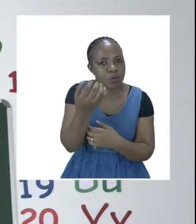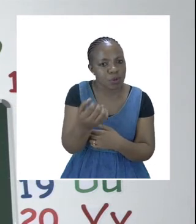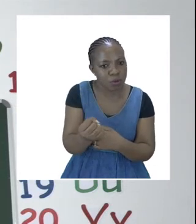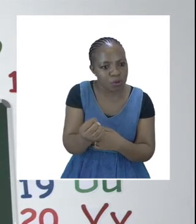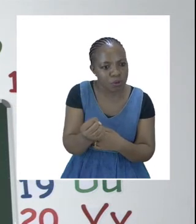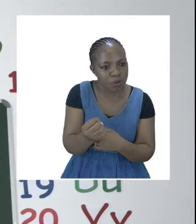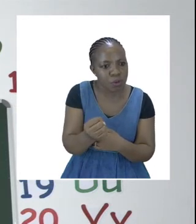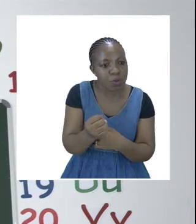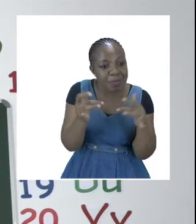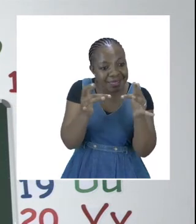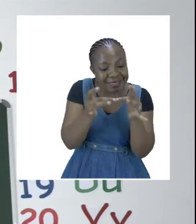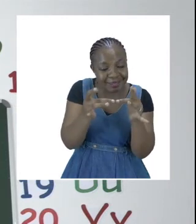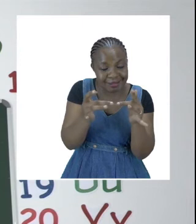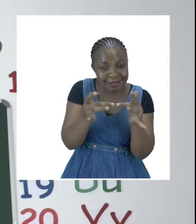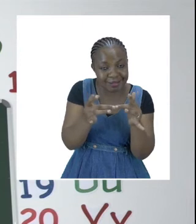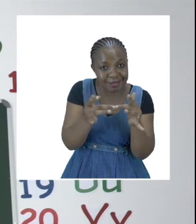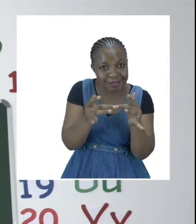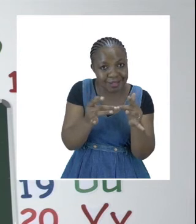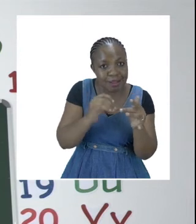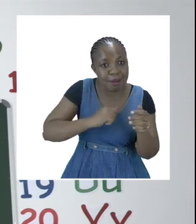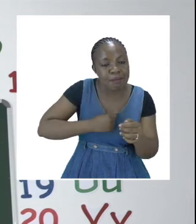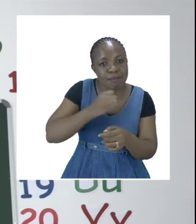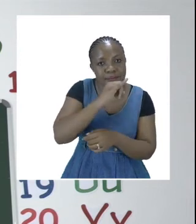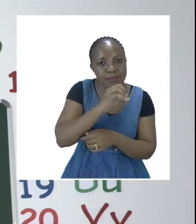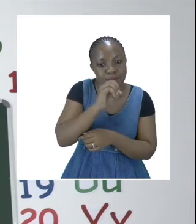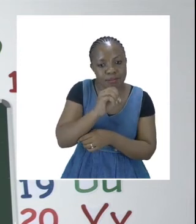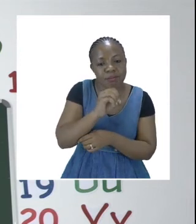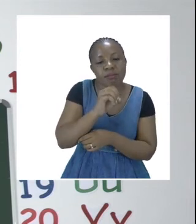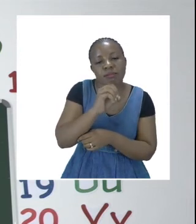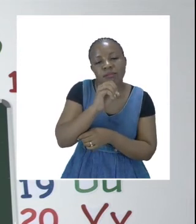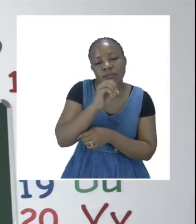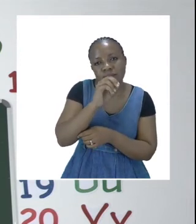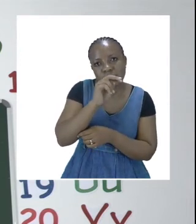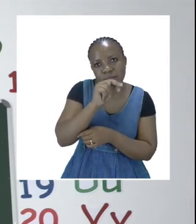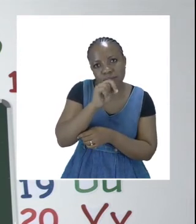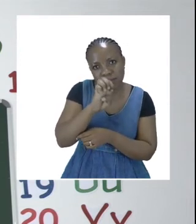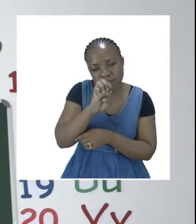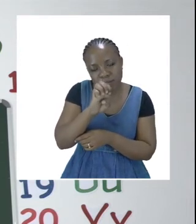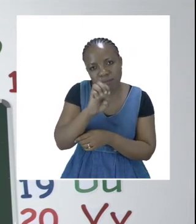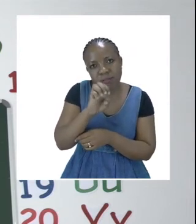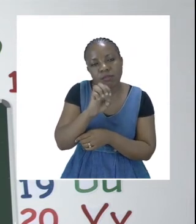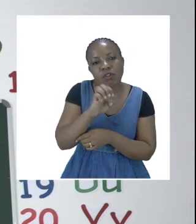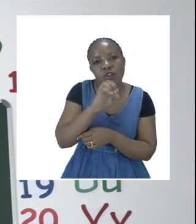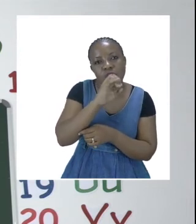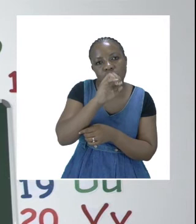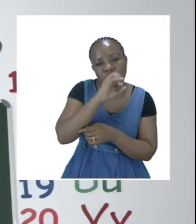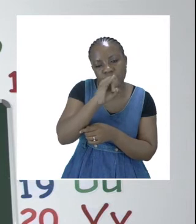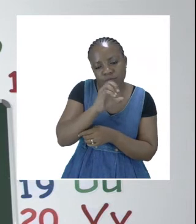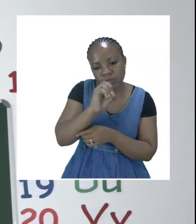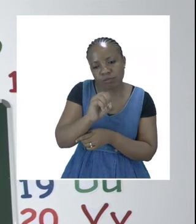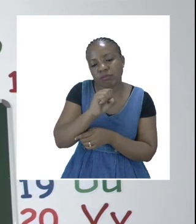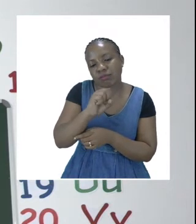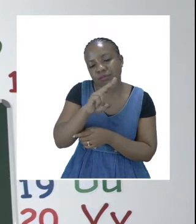our online platforms, MyZone and Zoshi Facebook pages, and in addition,